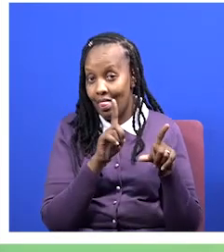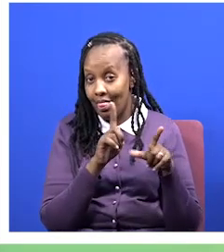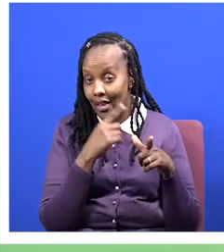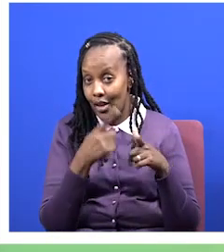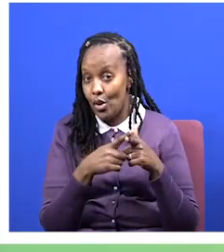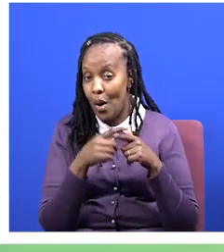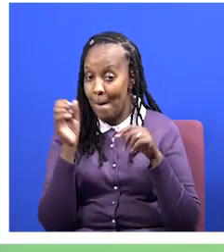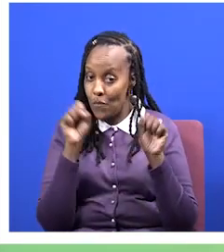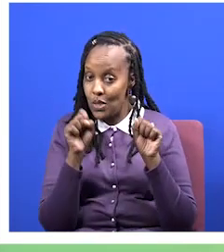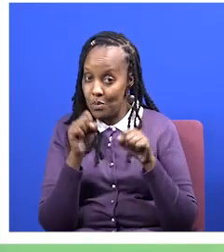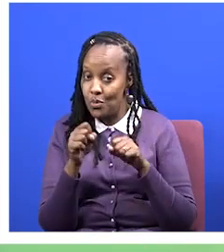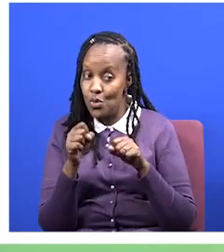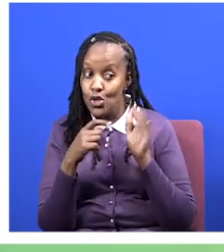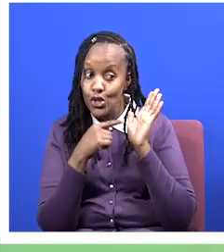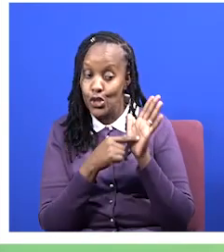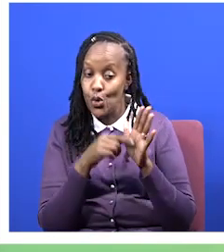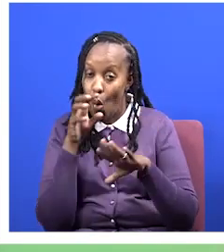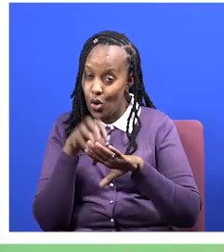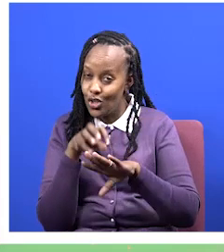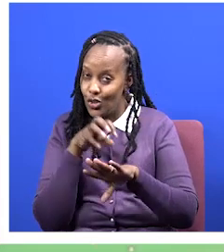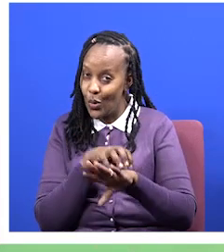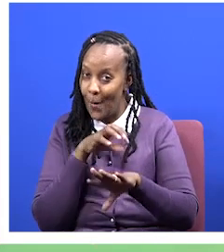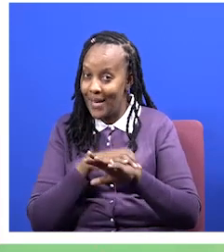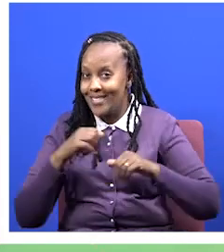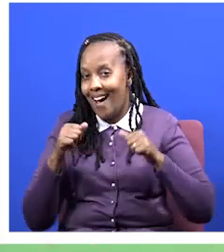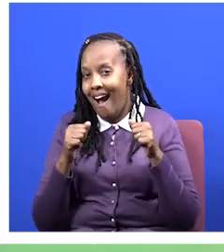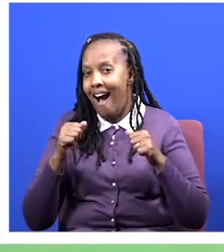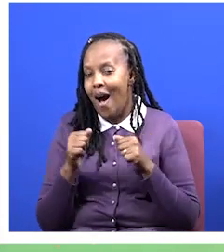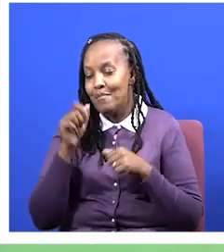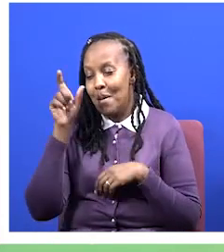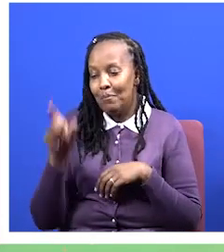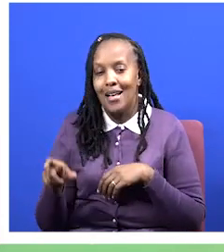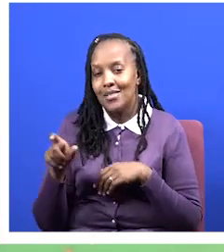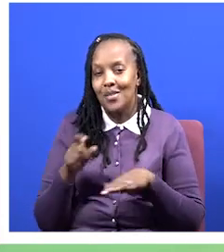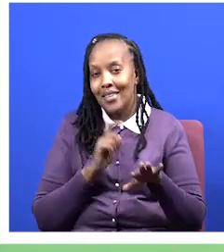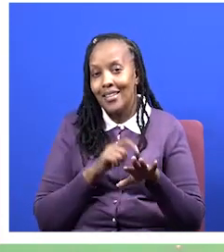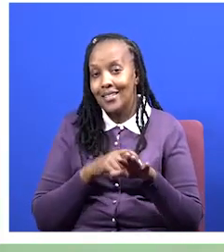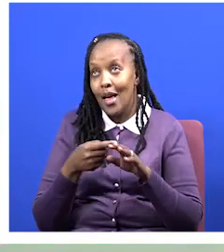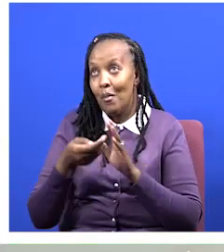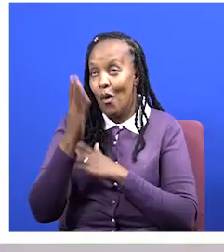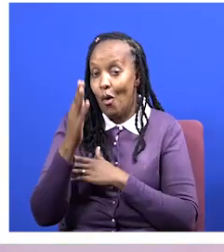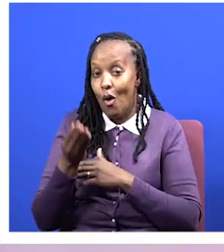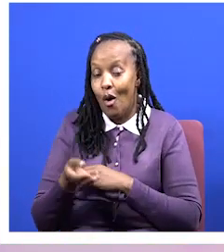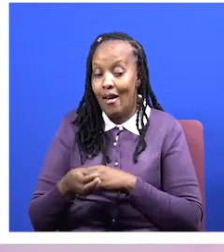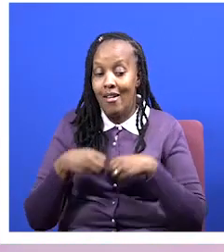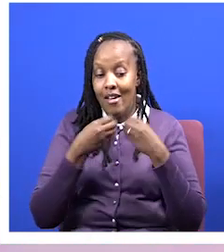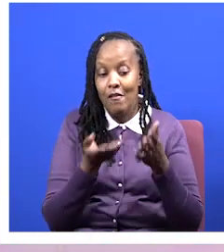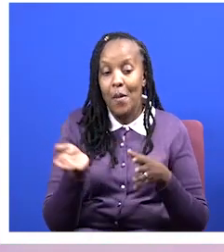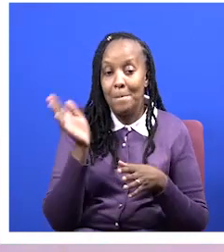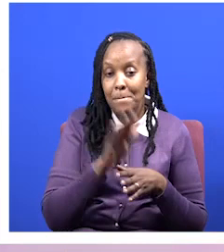are able to see Job as a happy person when God gave him back all his